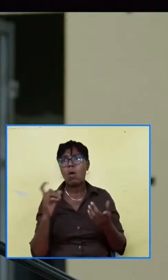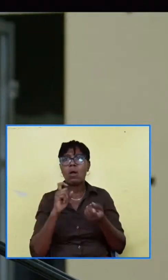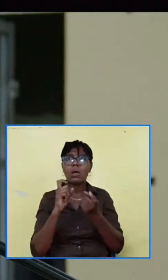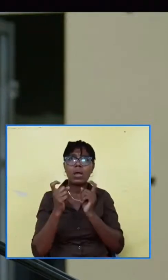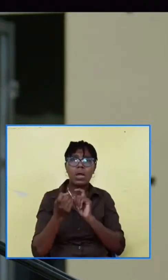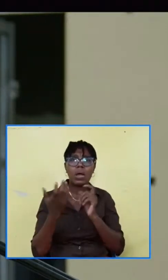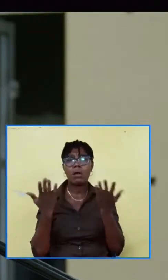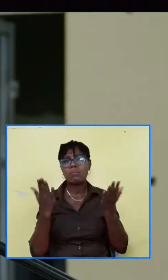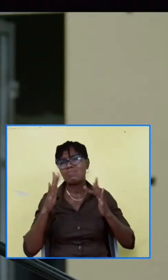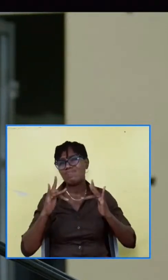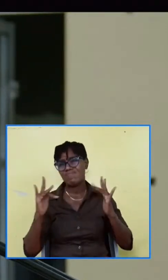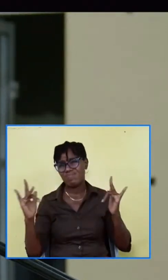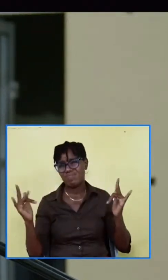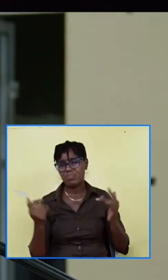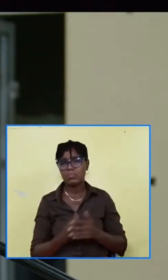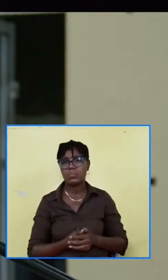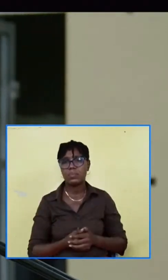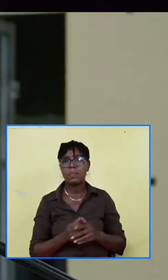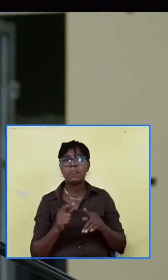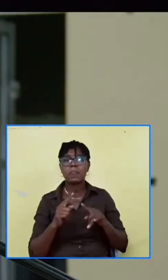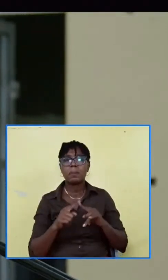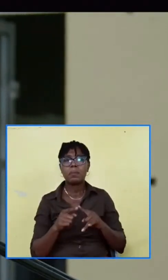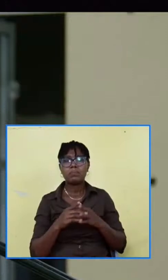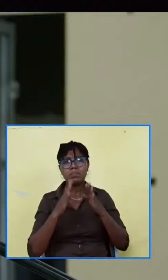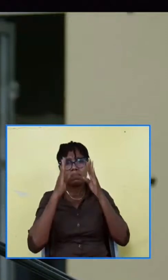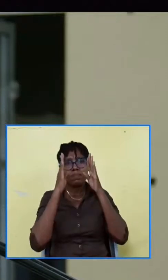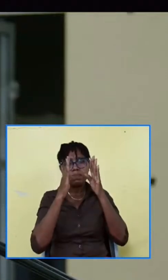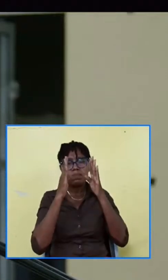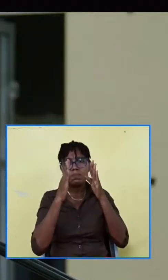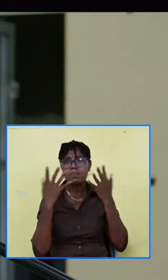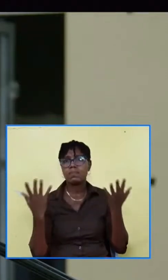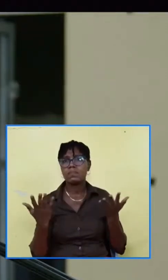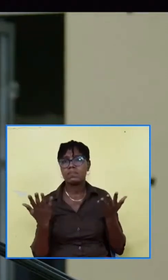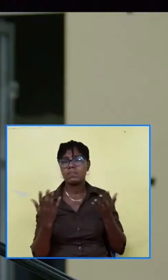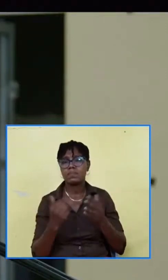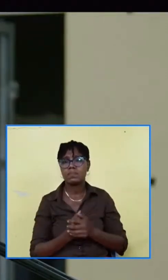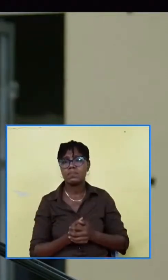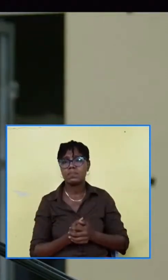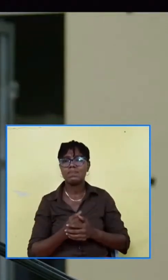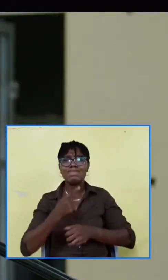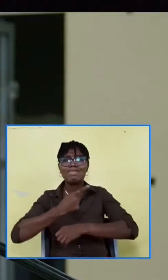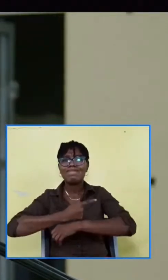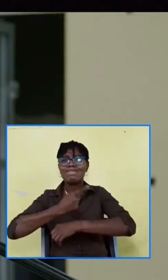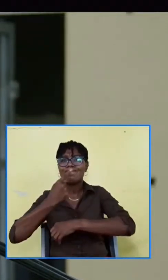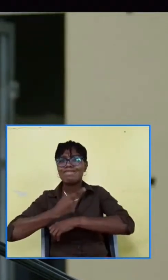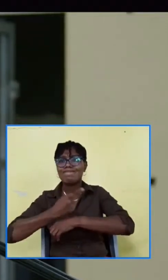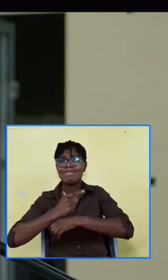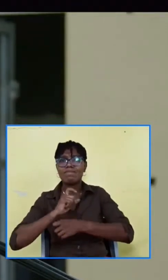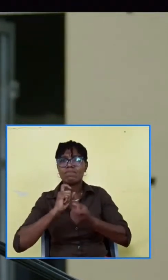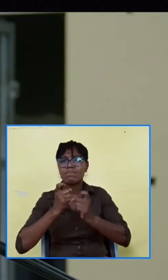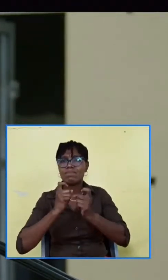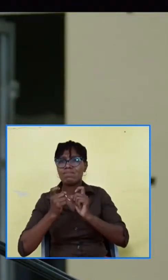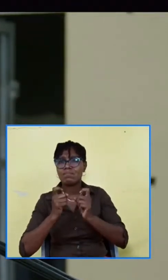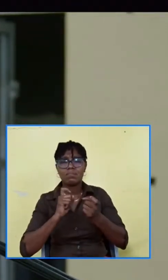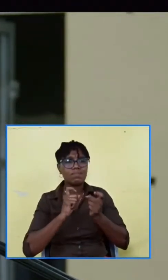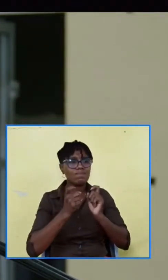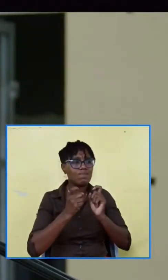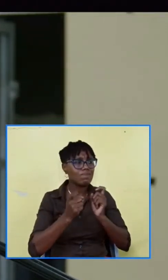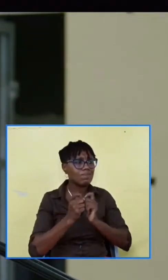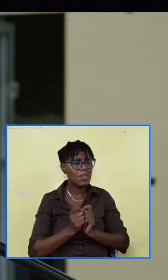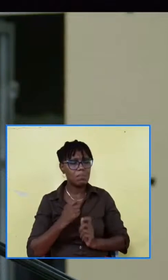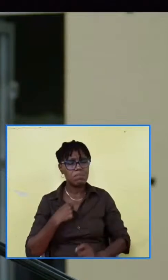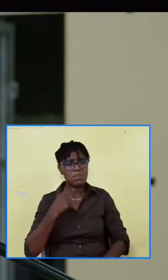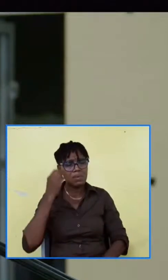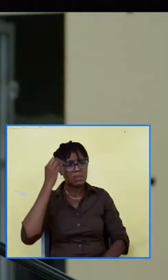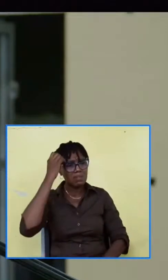what I looked at is I looked at how these dates moved. And I'm a bit concerned about how the dates